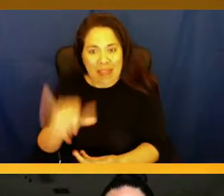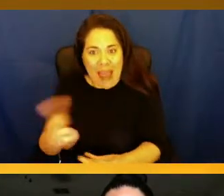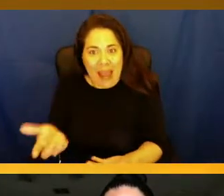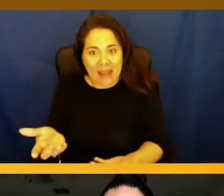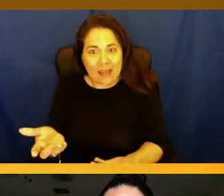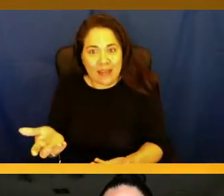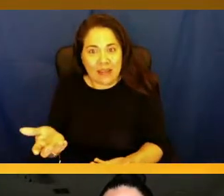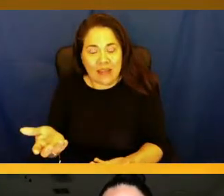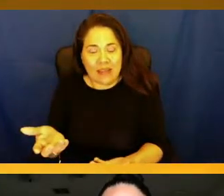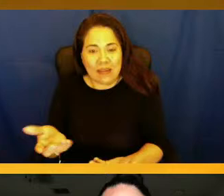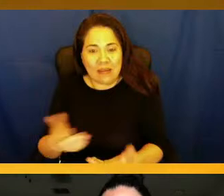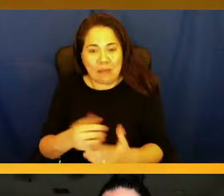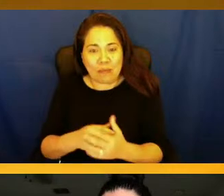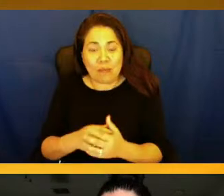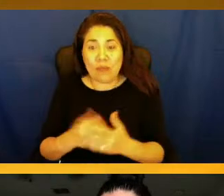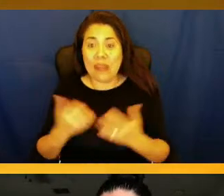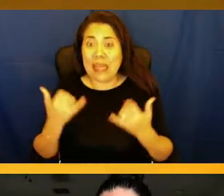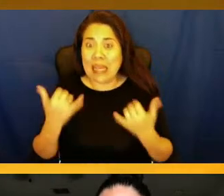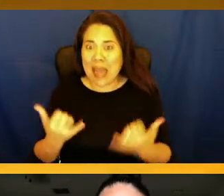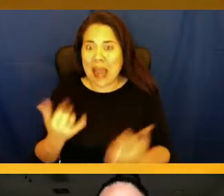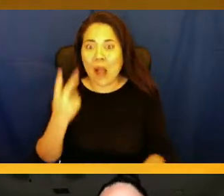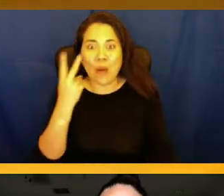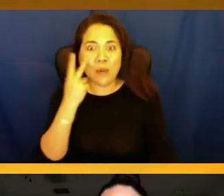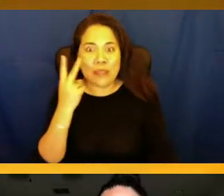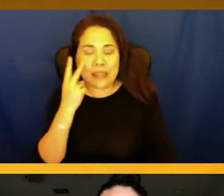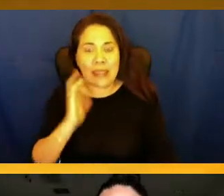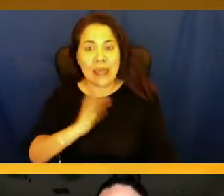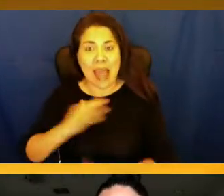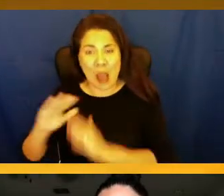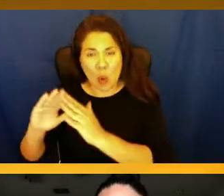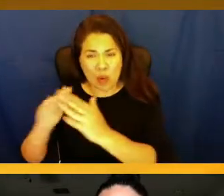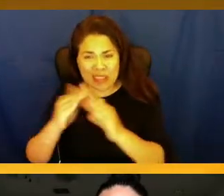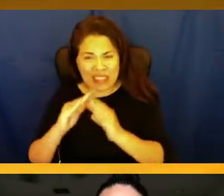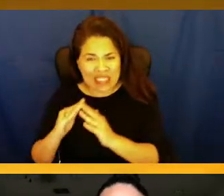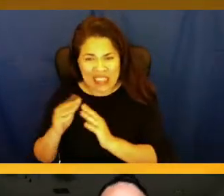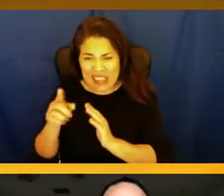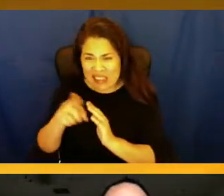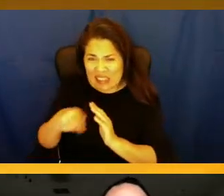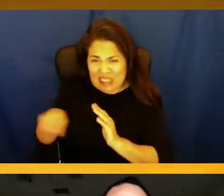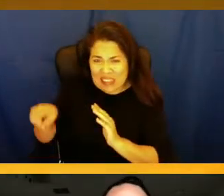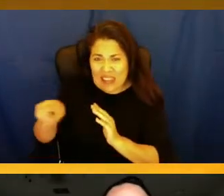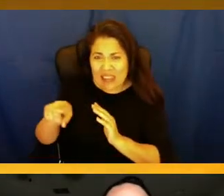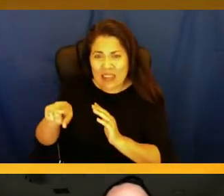know, and now we find ourselves with our cities, you know, with